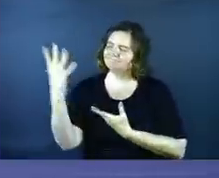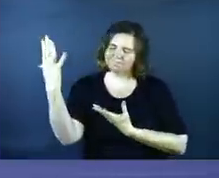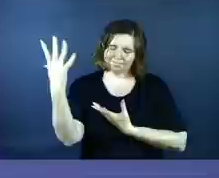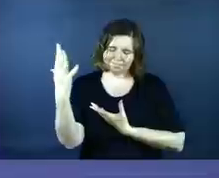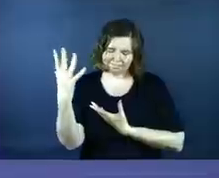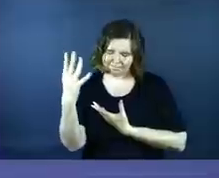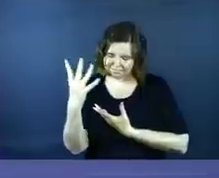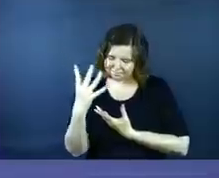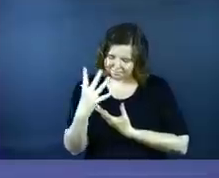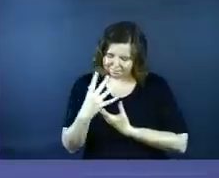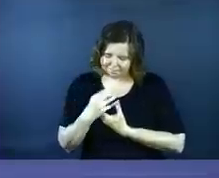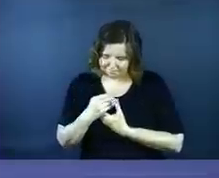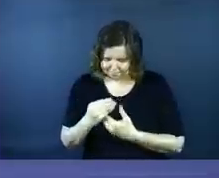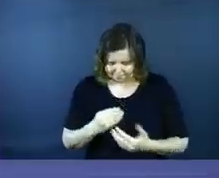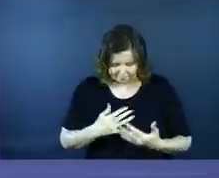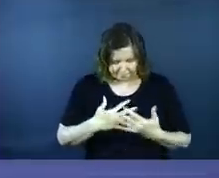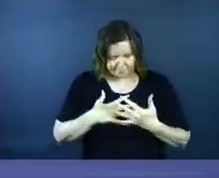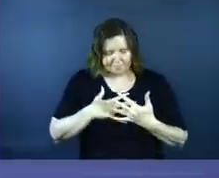You are